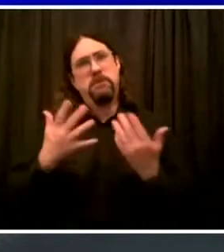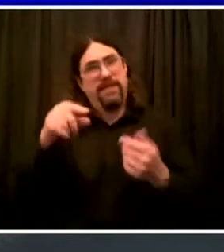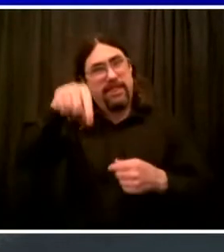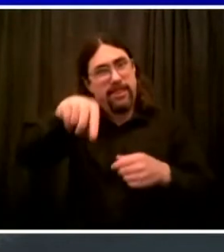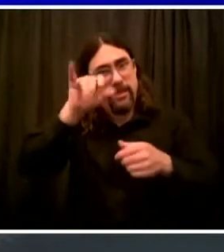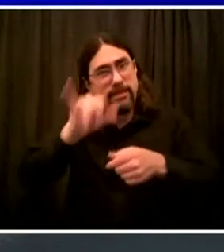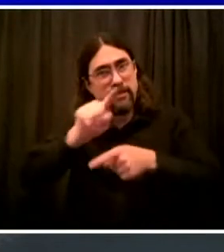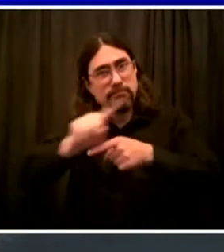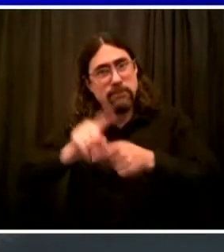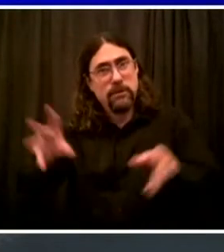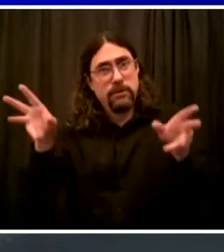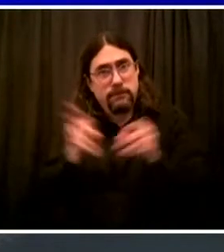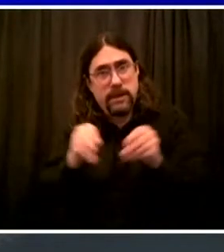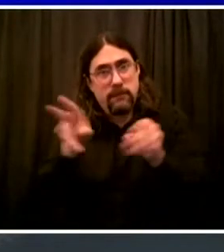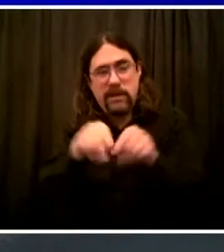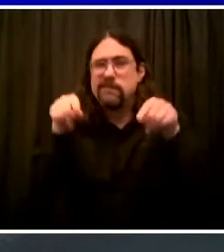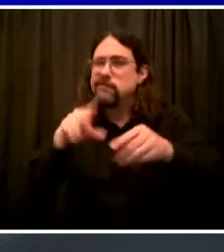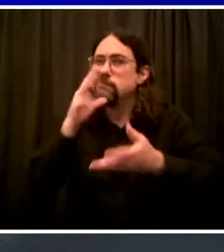kids.